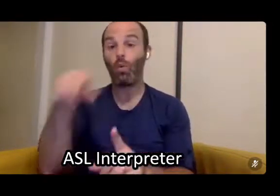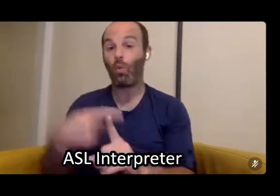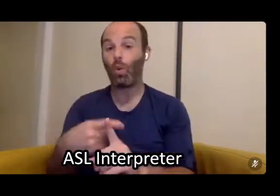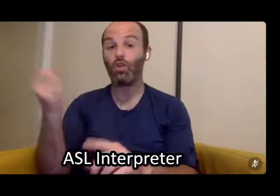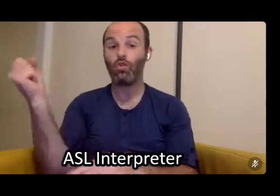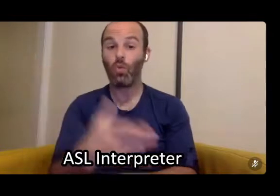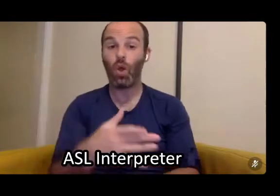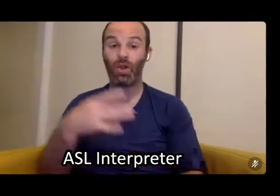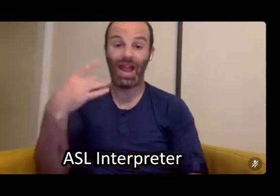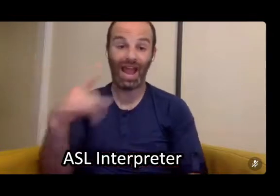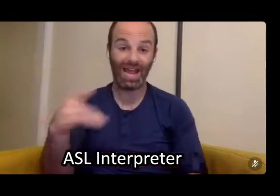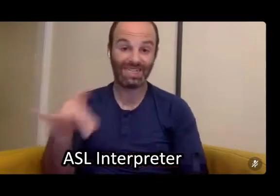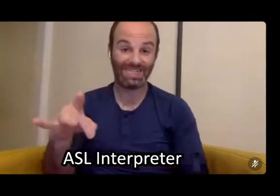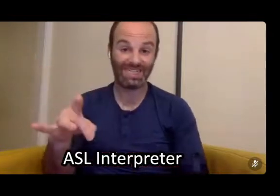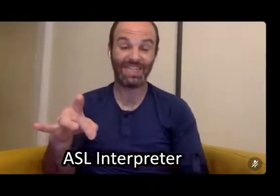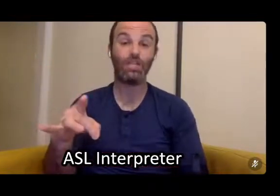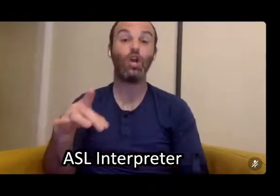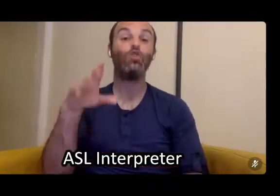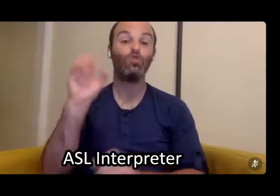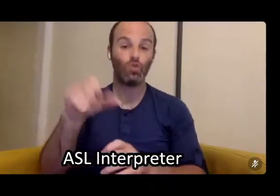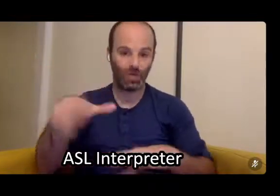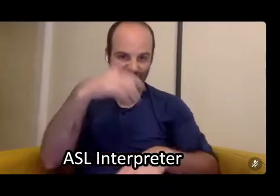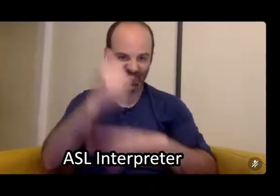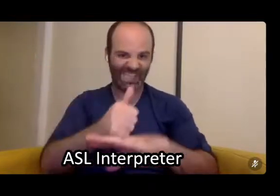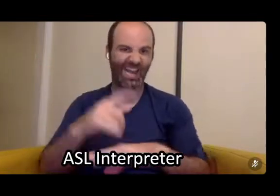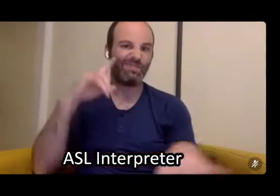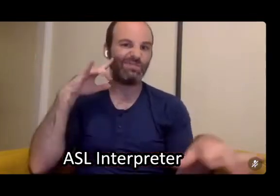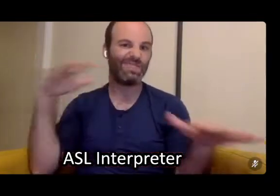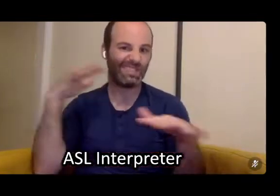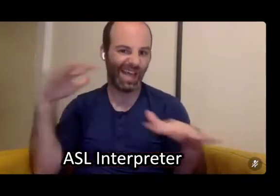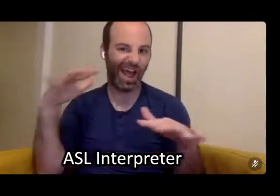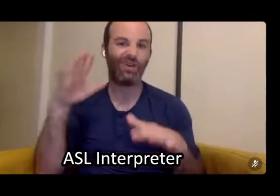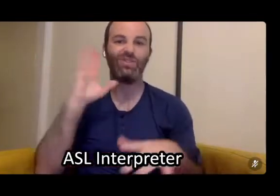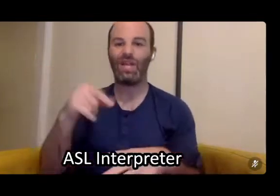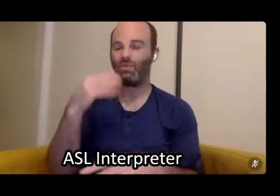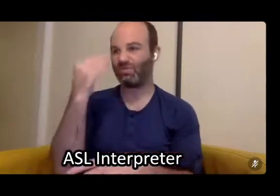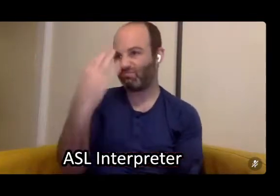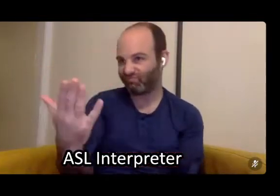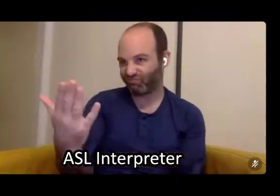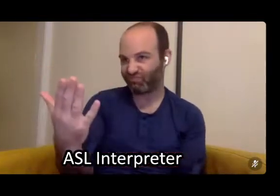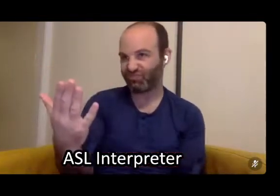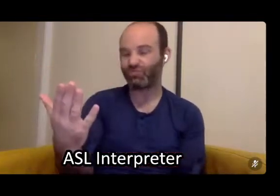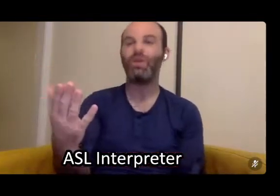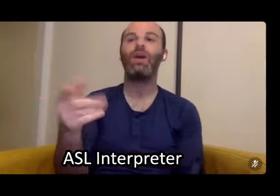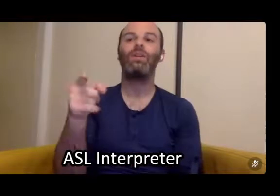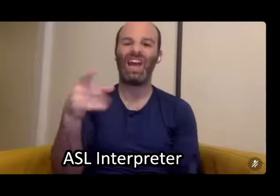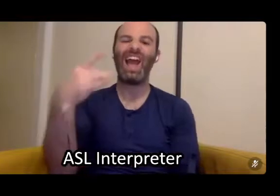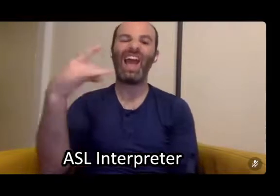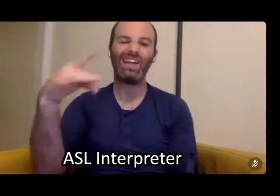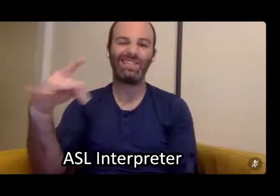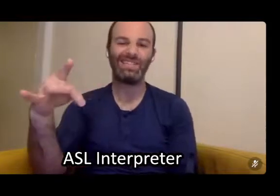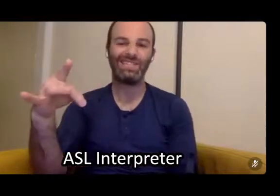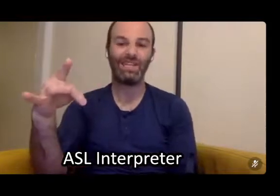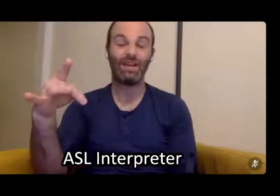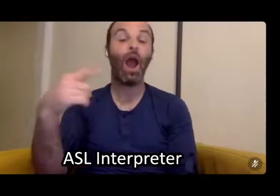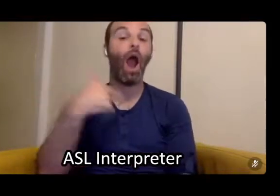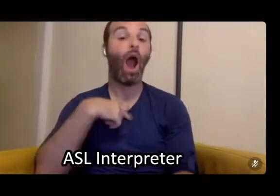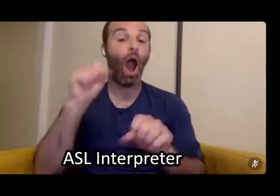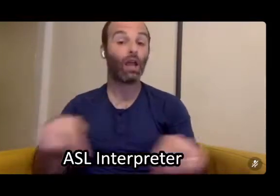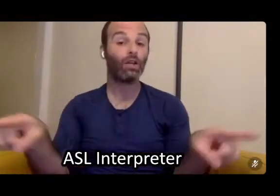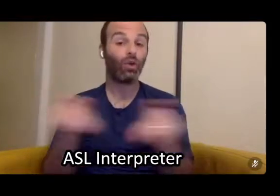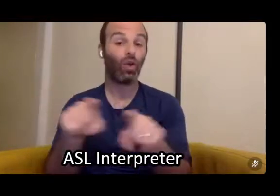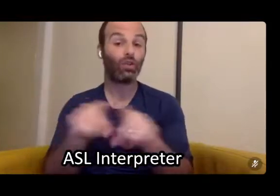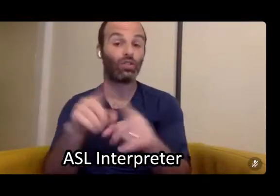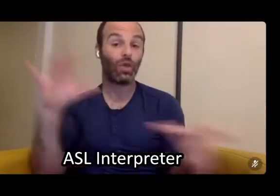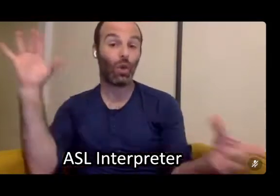you 18. As someone that wears hearing aids, as I'm hearing impaired, I can hook my hearing aids up to my phone.